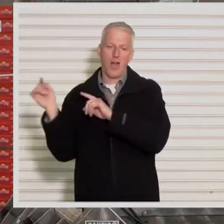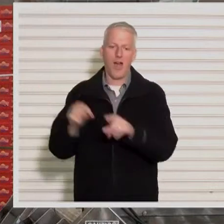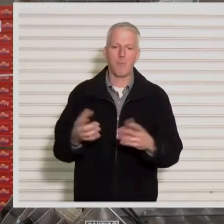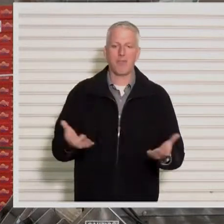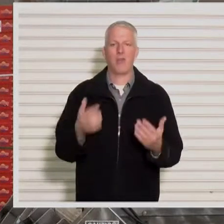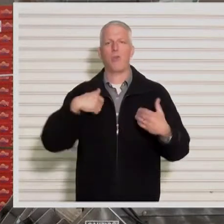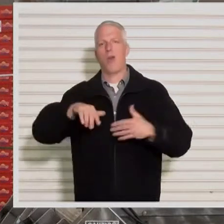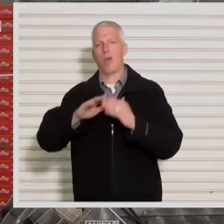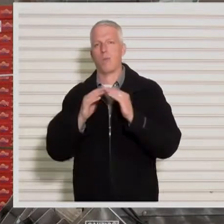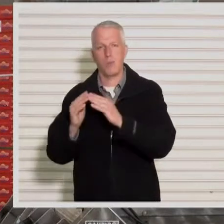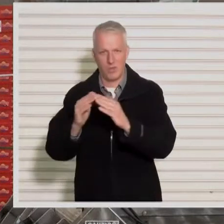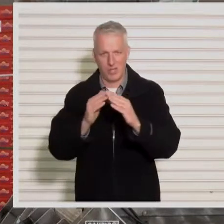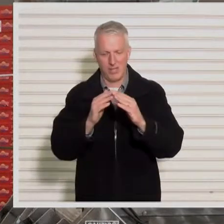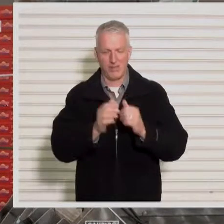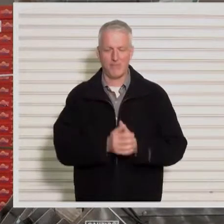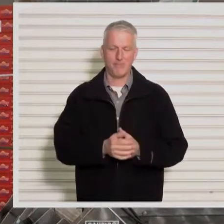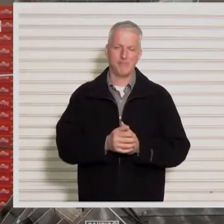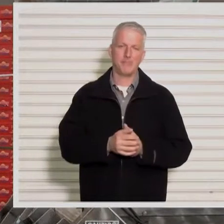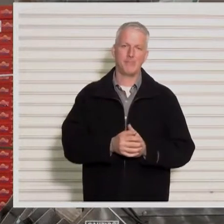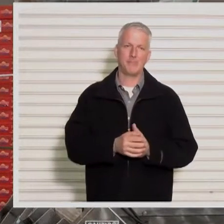community.